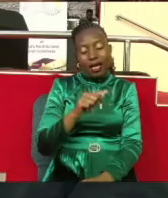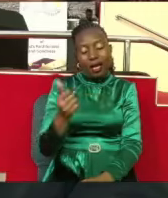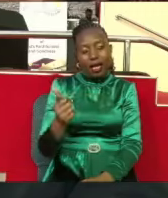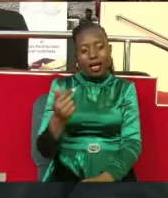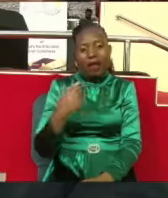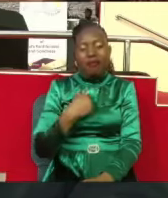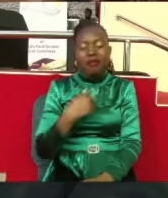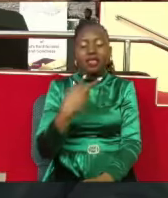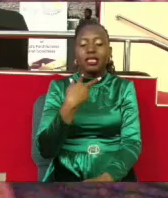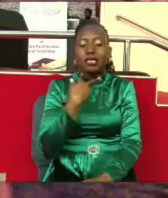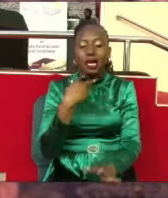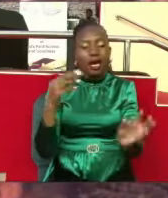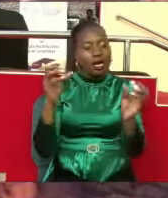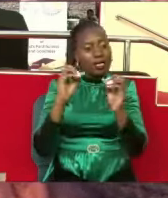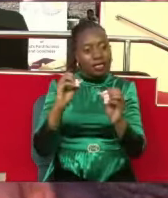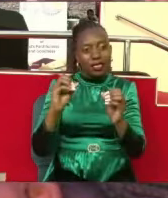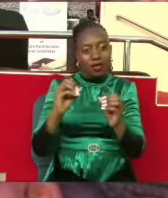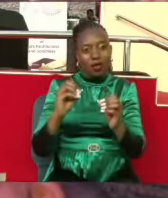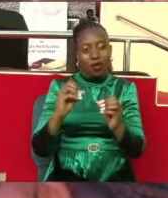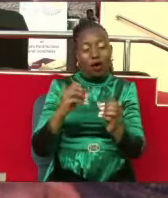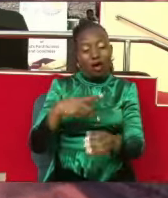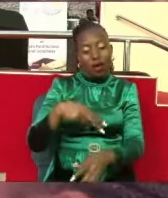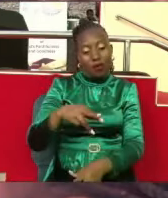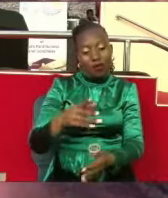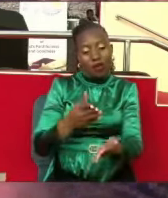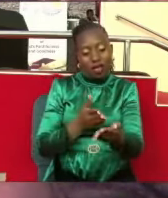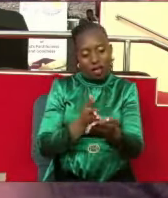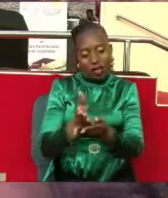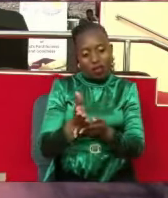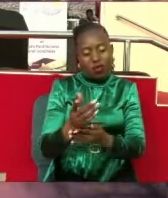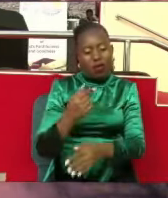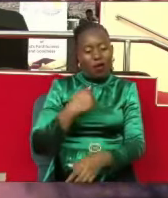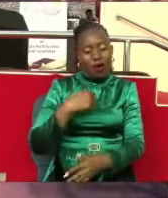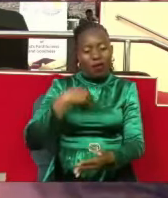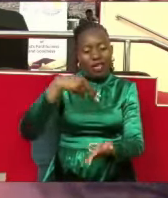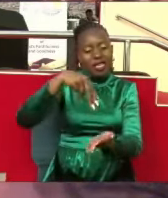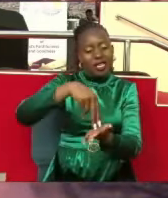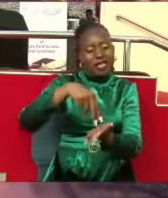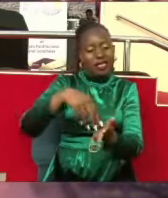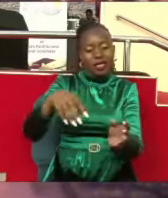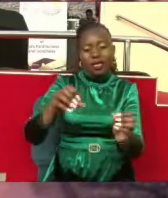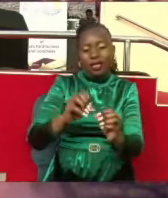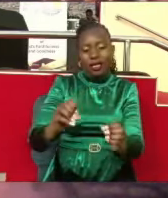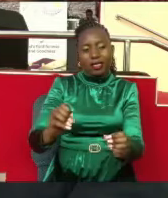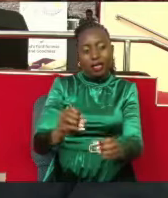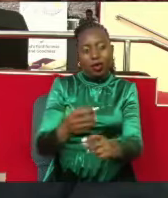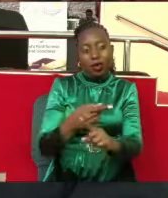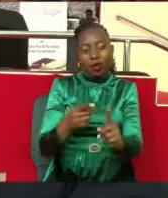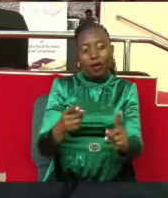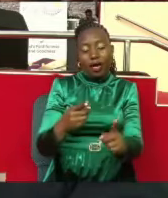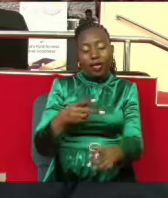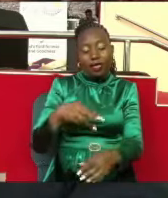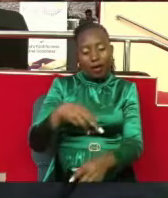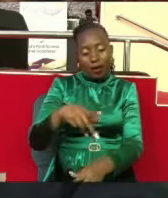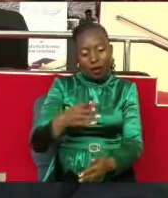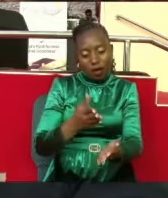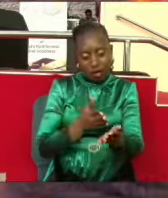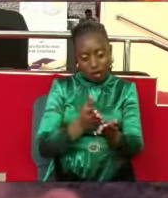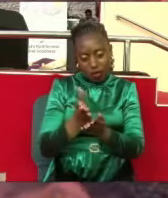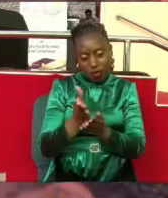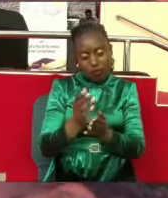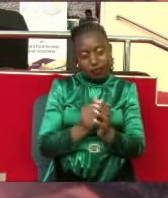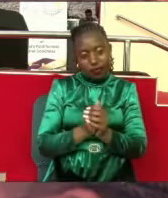walking through. Sizami napitia ndani tu. Tell them I am not standing still, I am walking through. Ya kwamba sisimami tu pale napitia